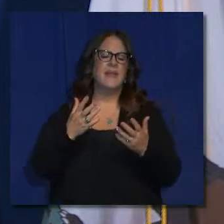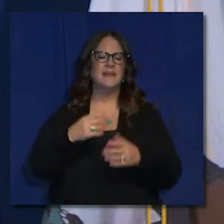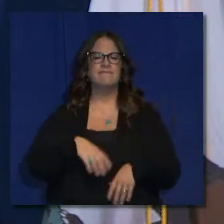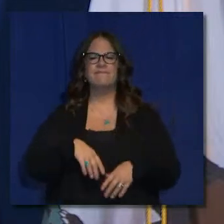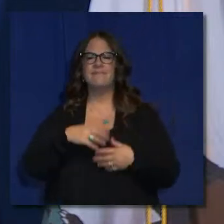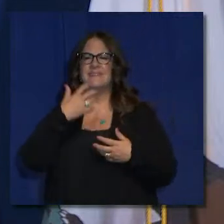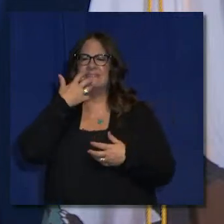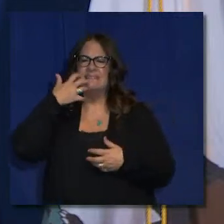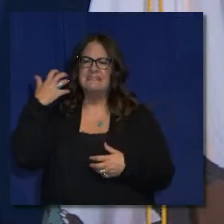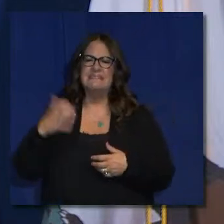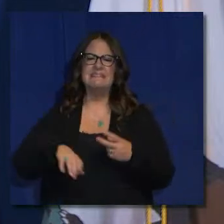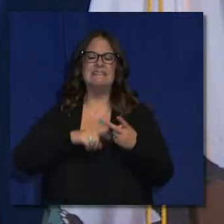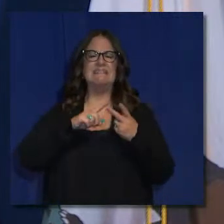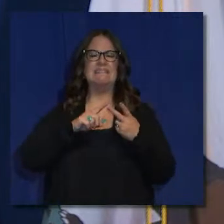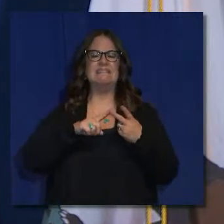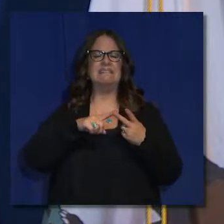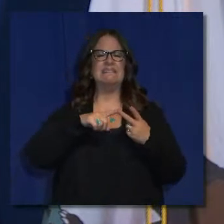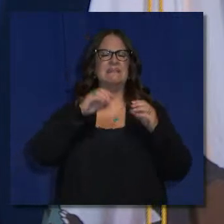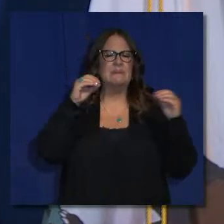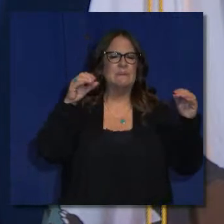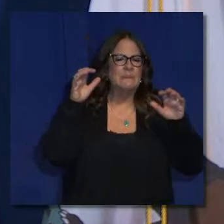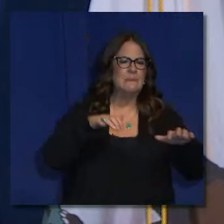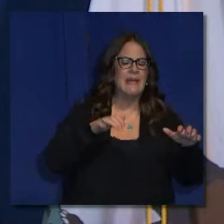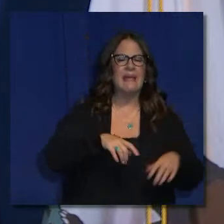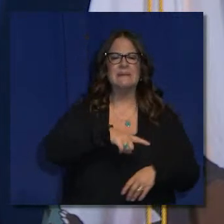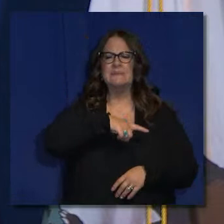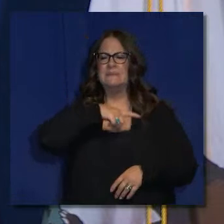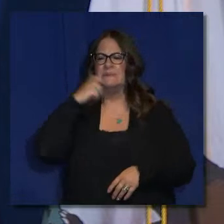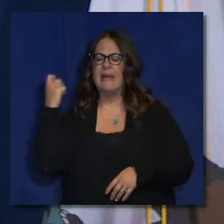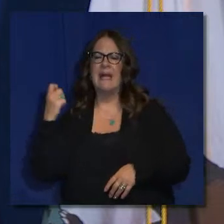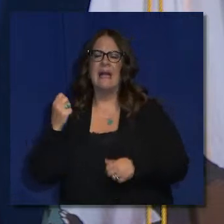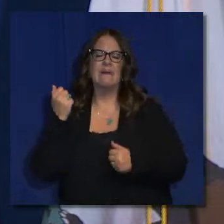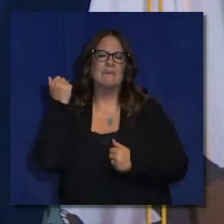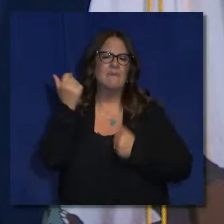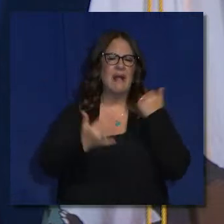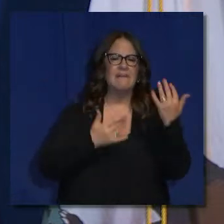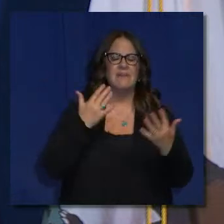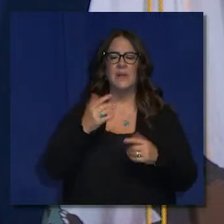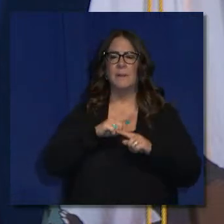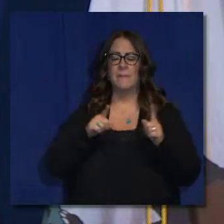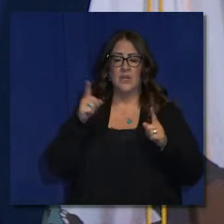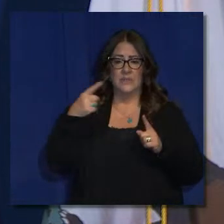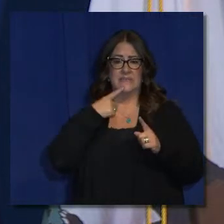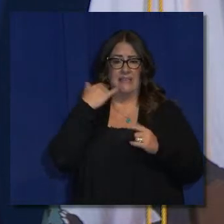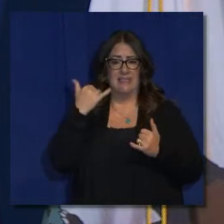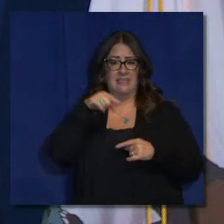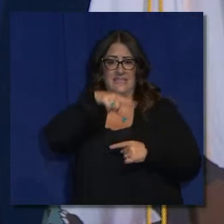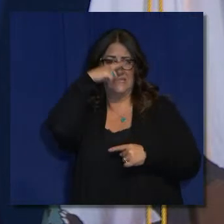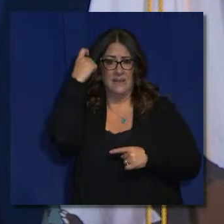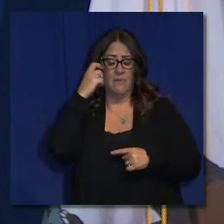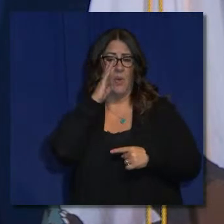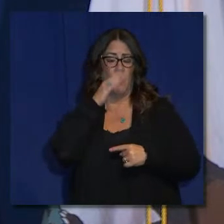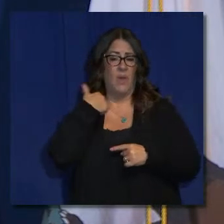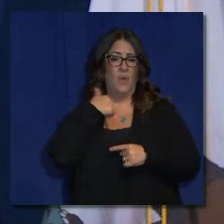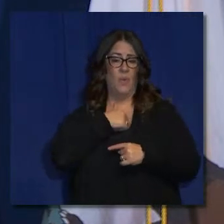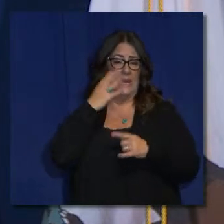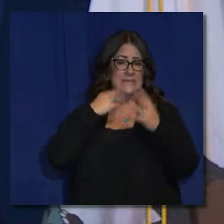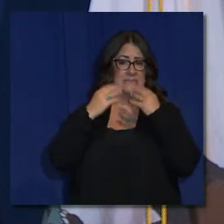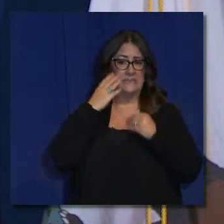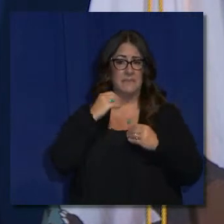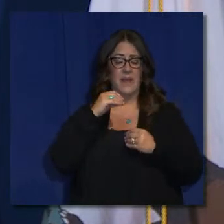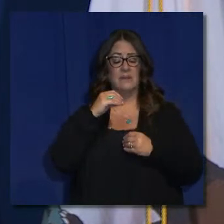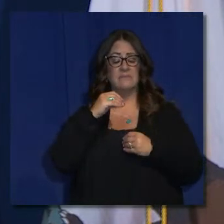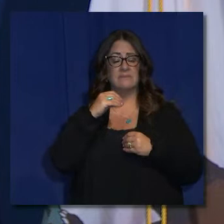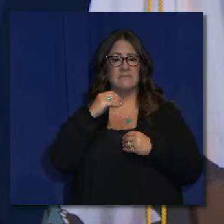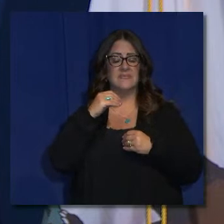heat, drought, and wildfires, can you say today that the state will not experience rolling blackouts this summer like it did in August 2020? Well,